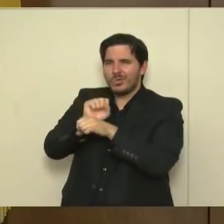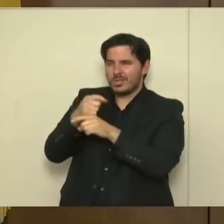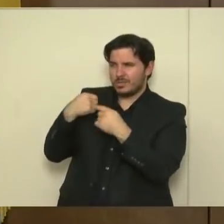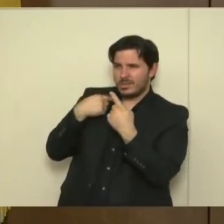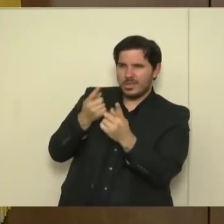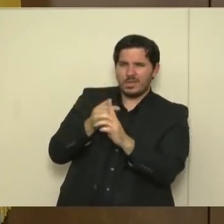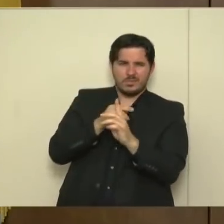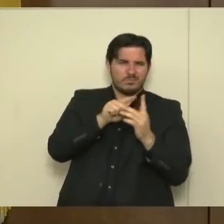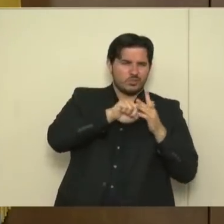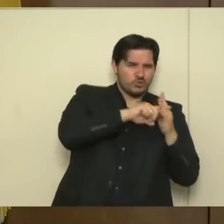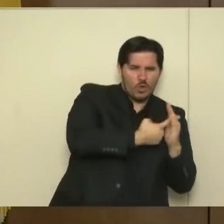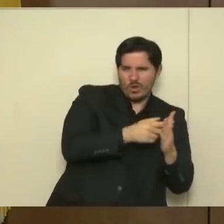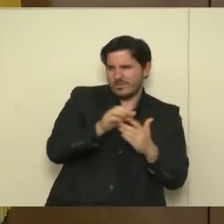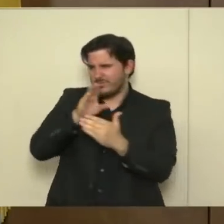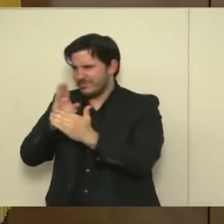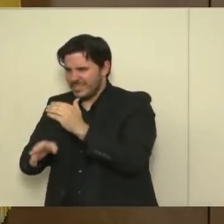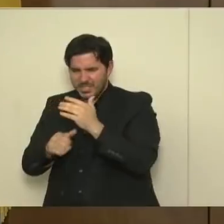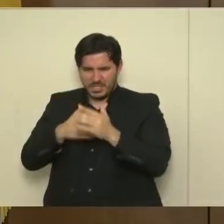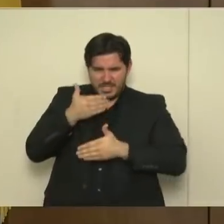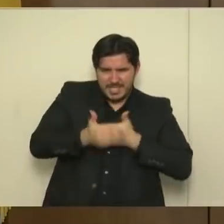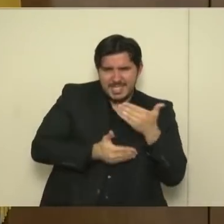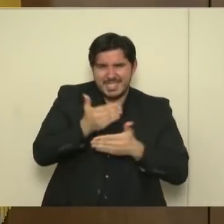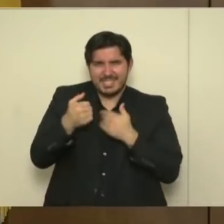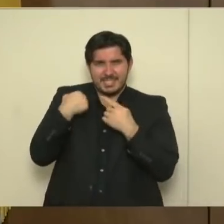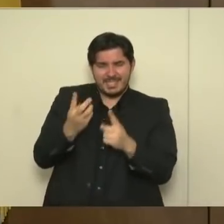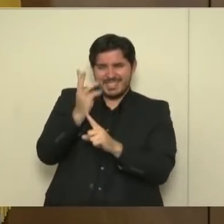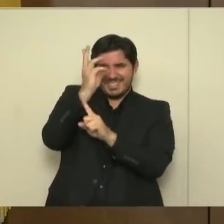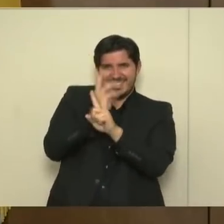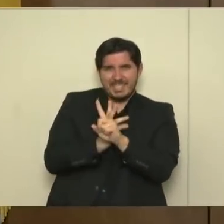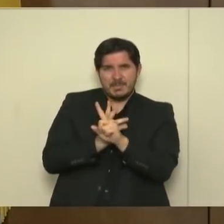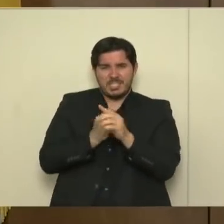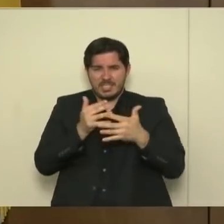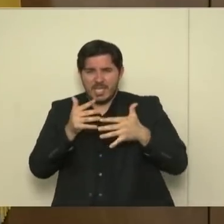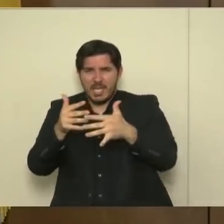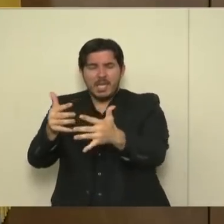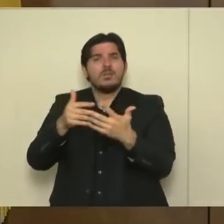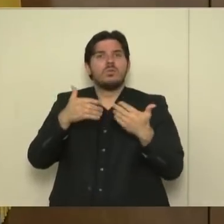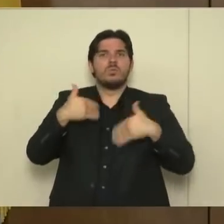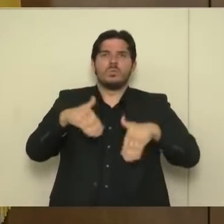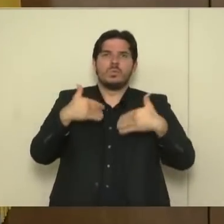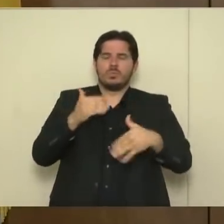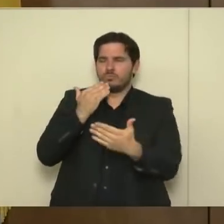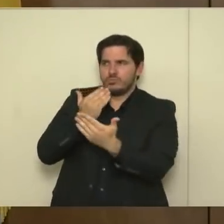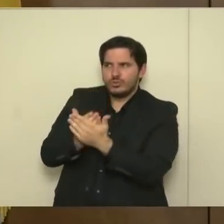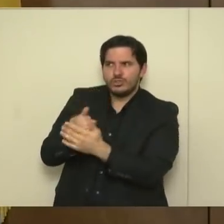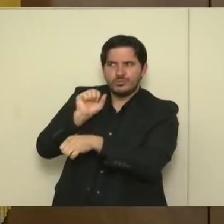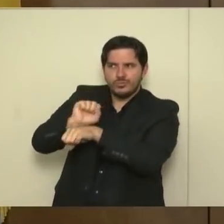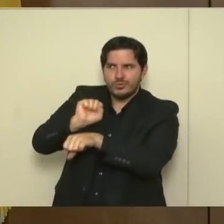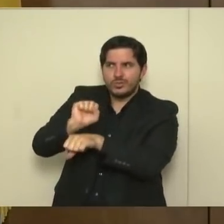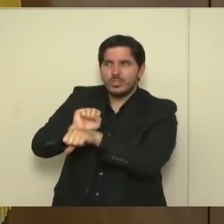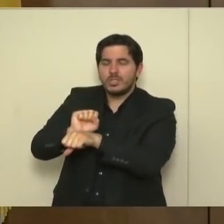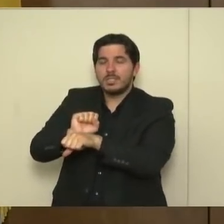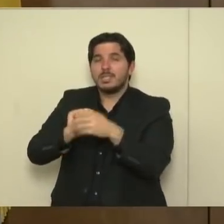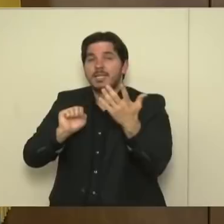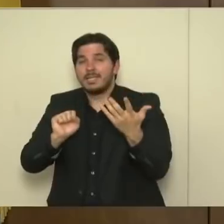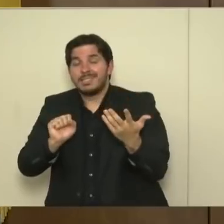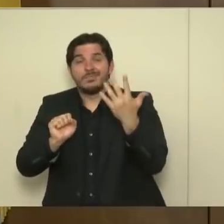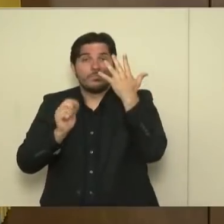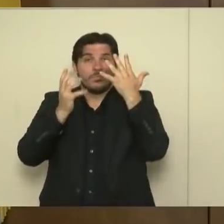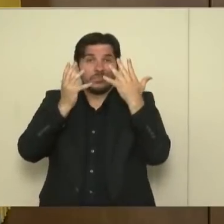to end in these 6 months dealing with this pandemic. But I am sorry to report that we don't